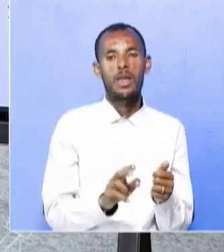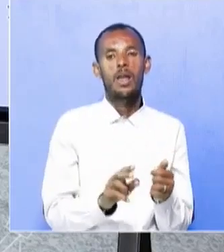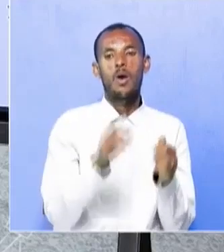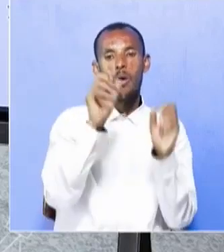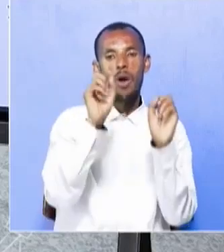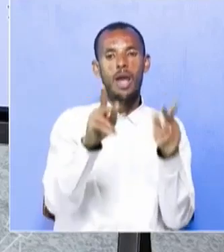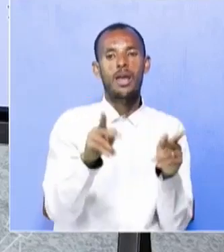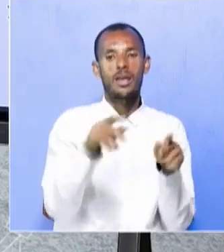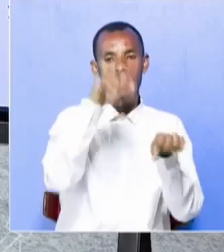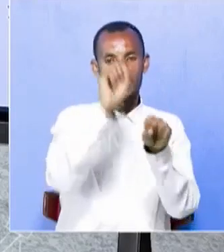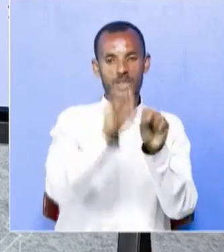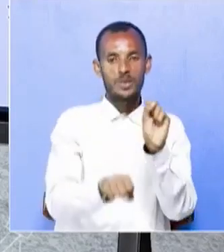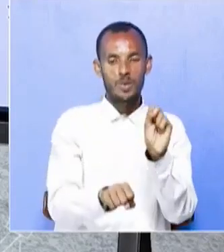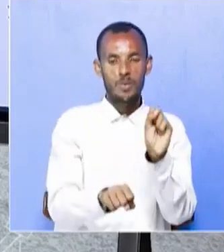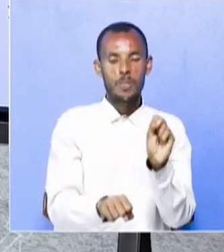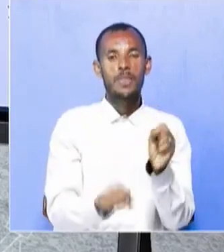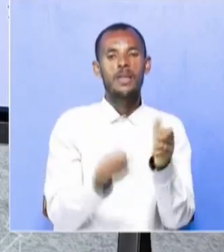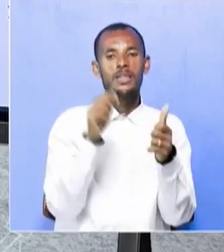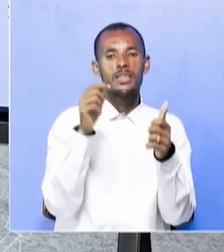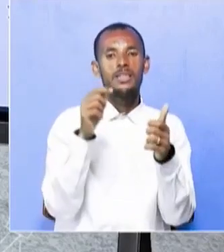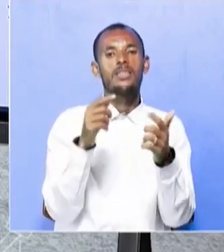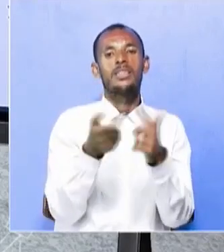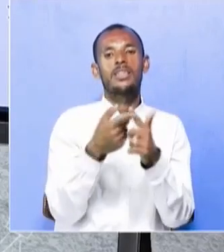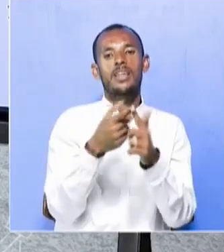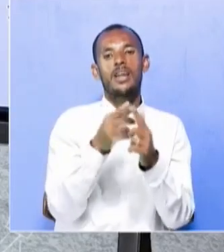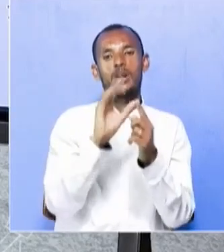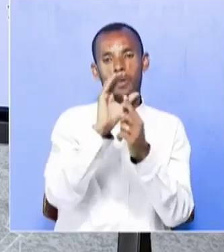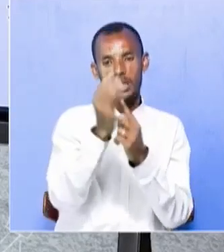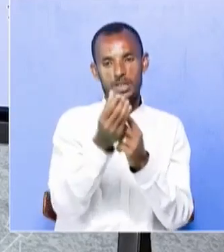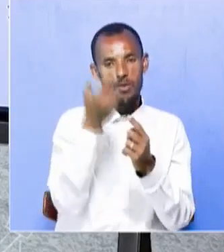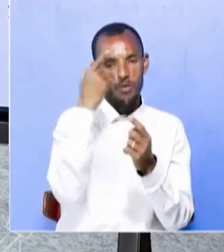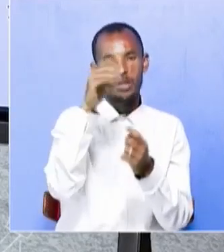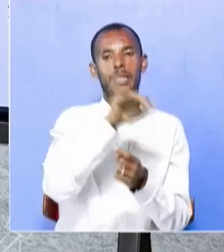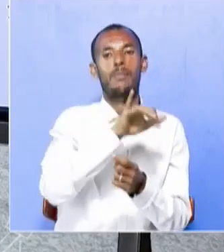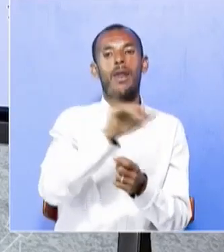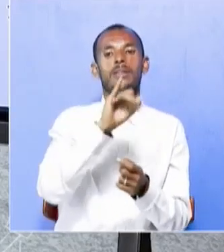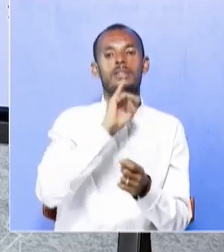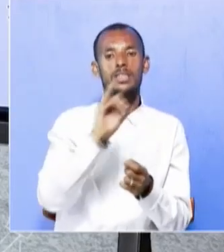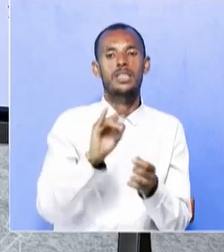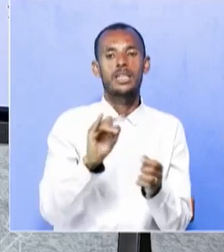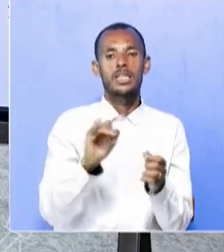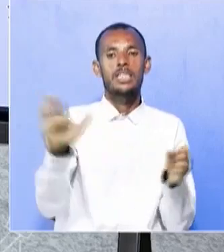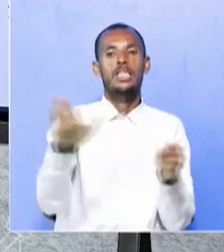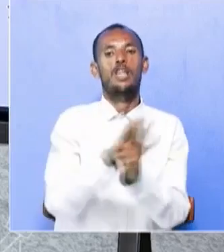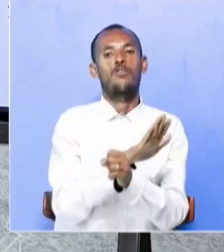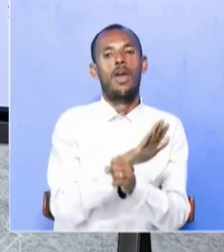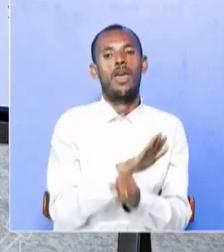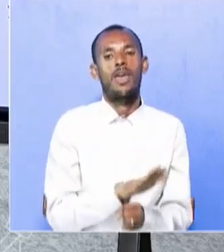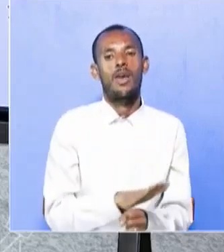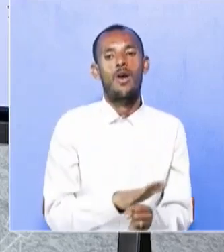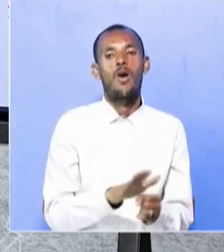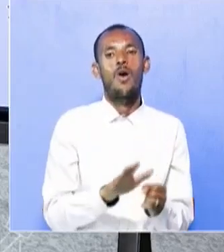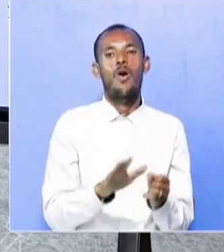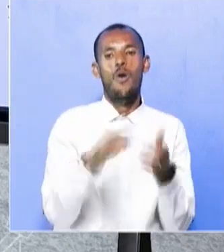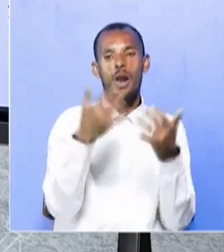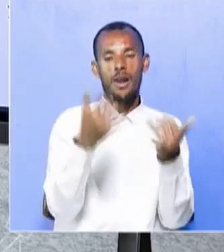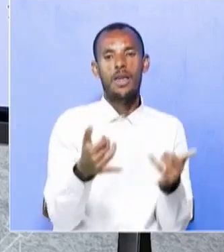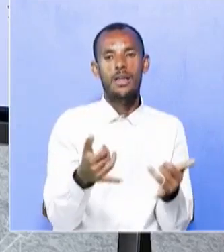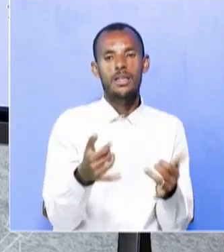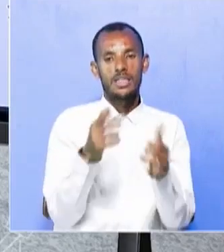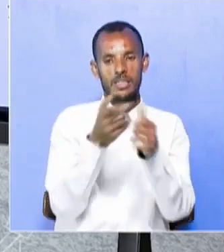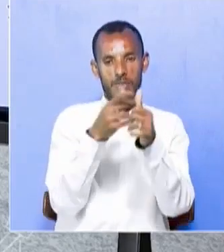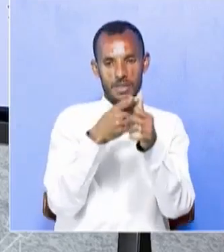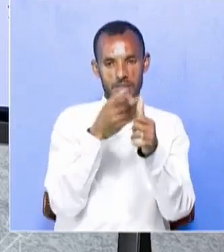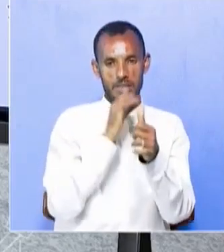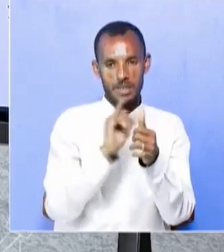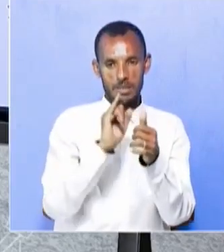Okay, so the second condition for similarity is satisfied. Already from